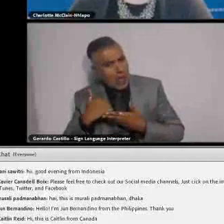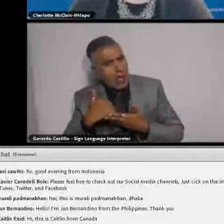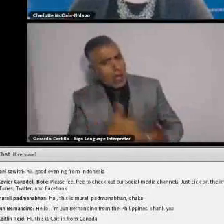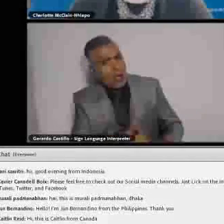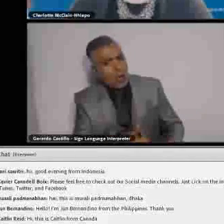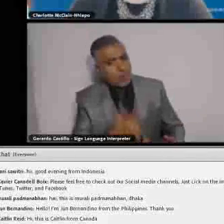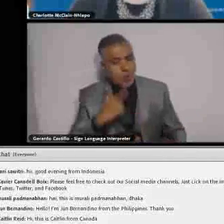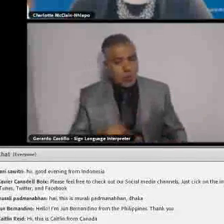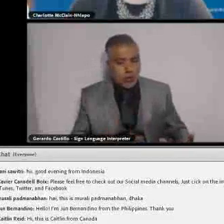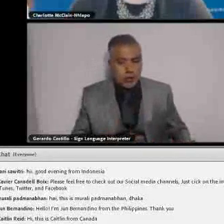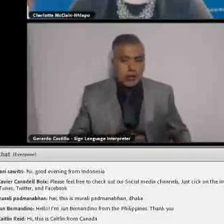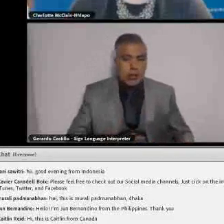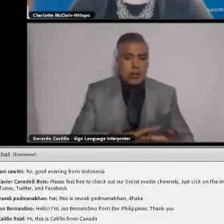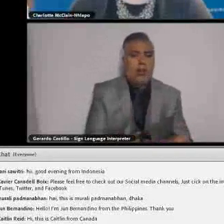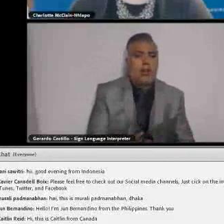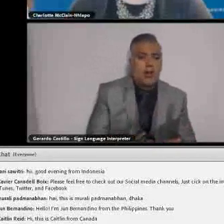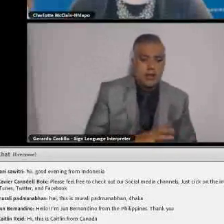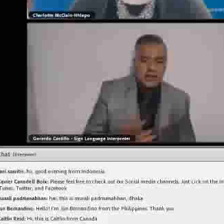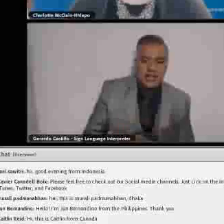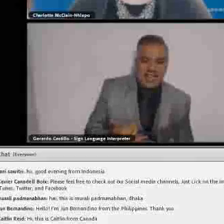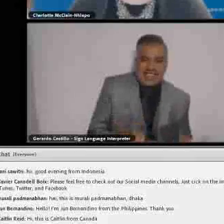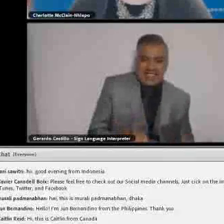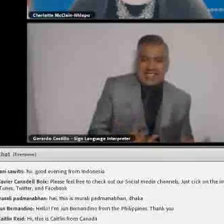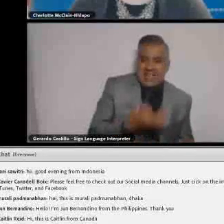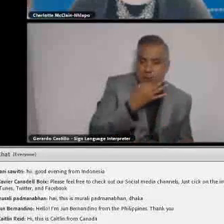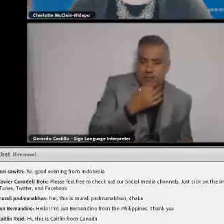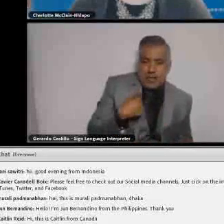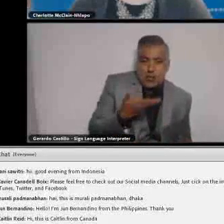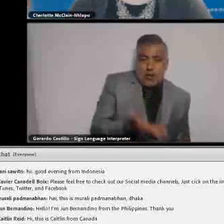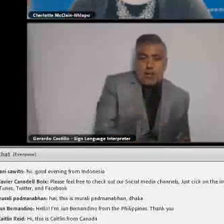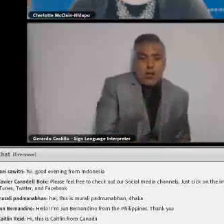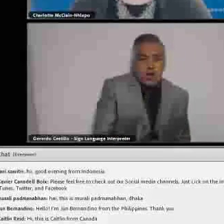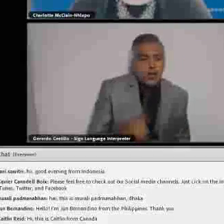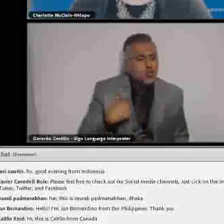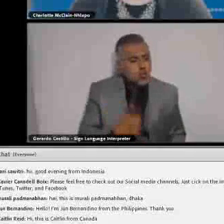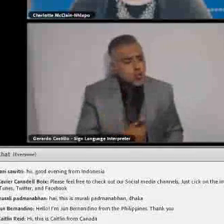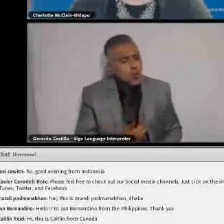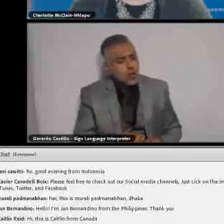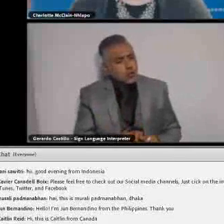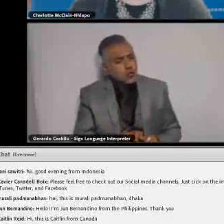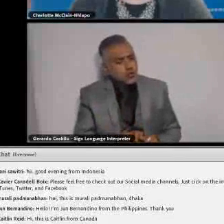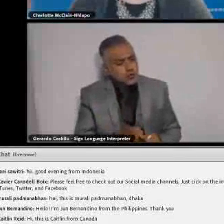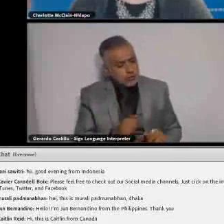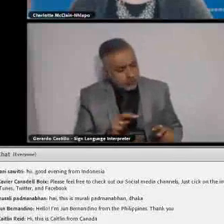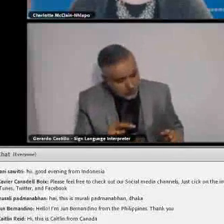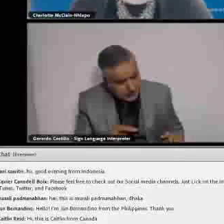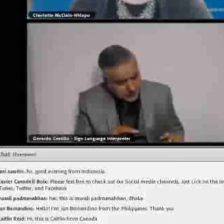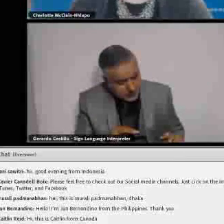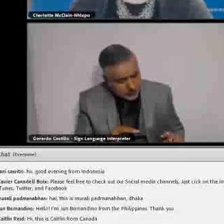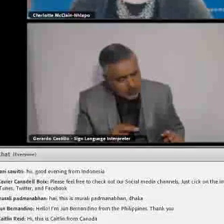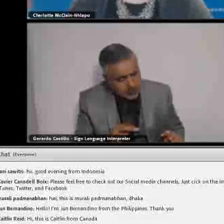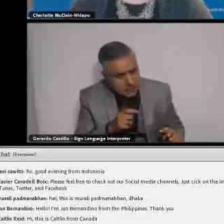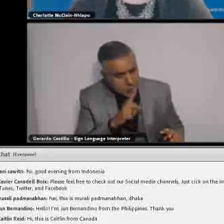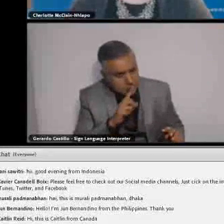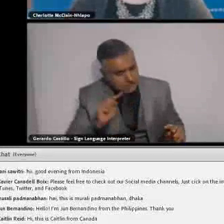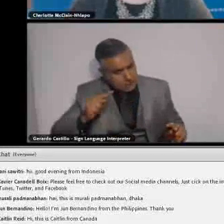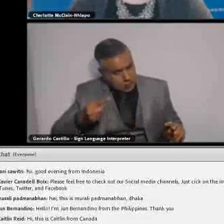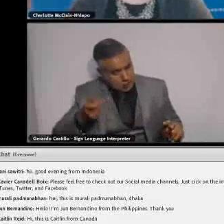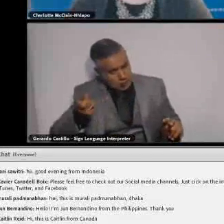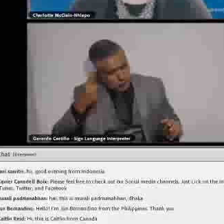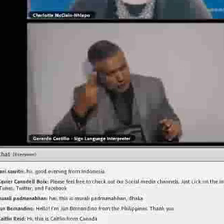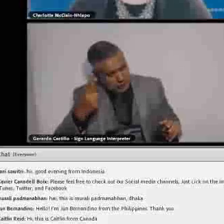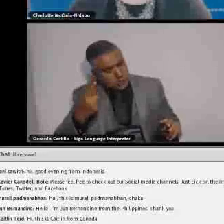the existing expertise on the ground. So we want to avoid that and understand and strengthen and build upon